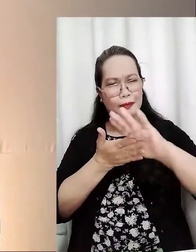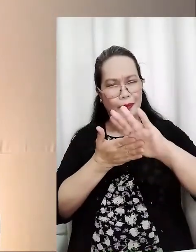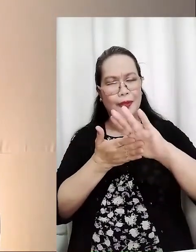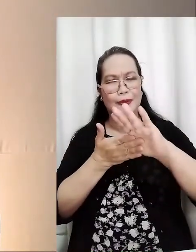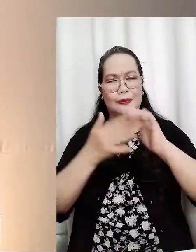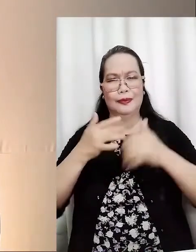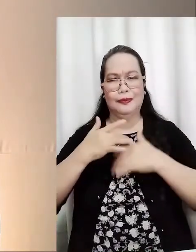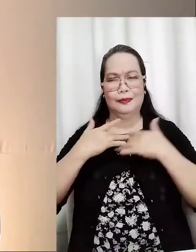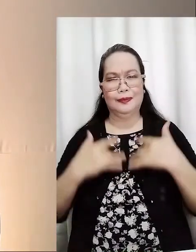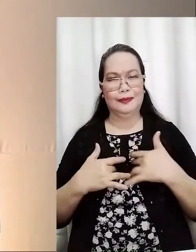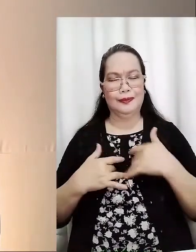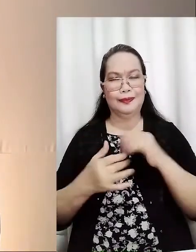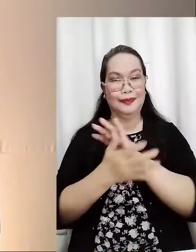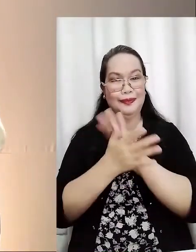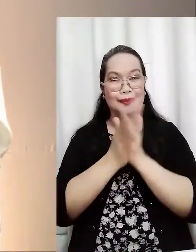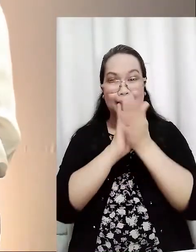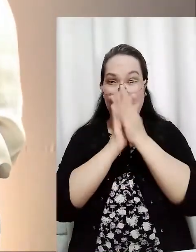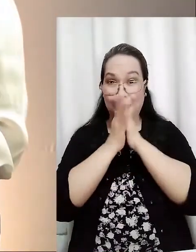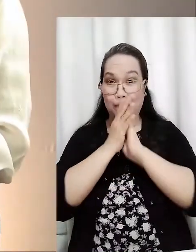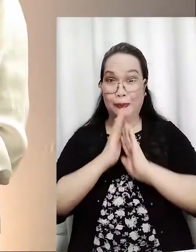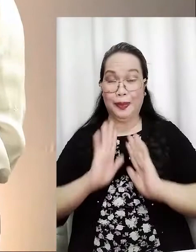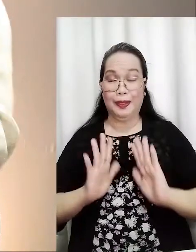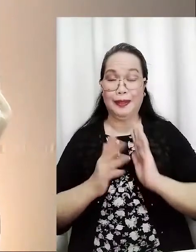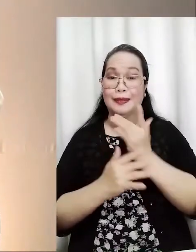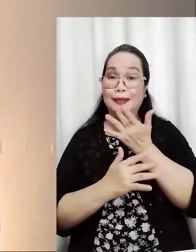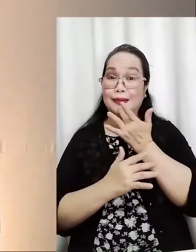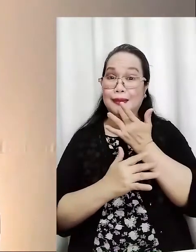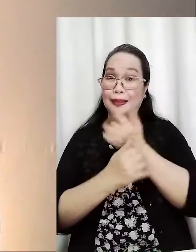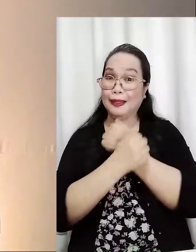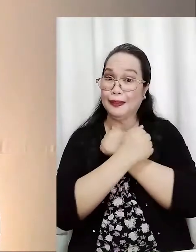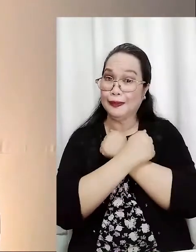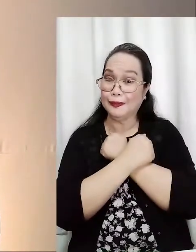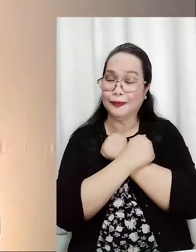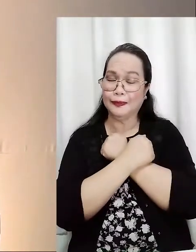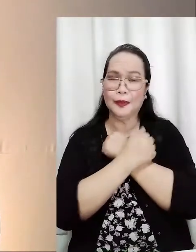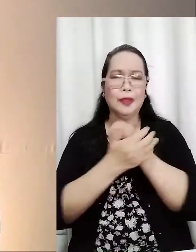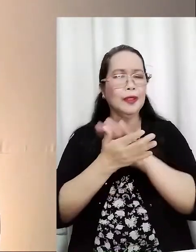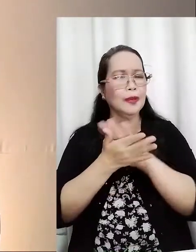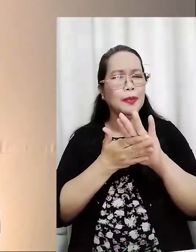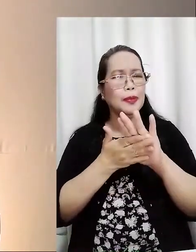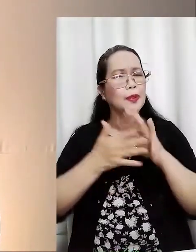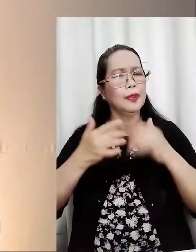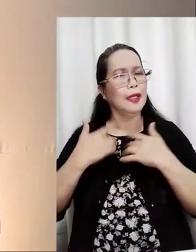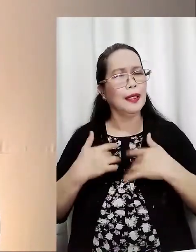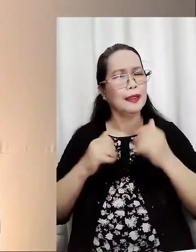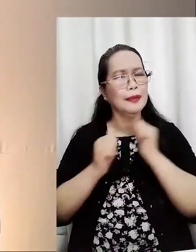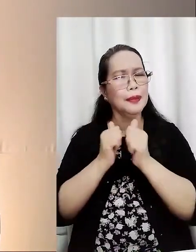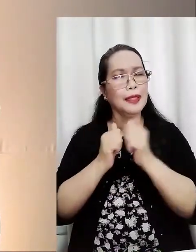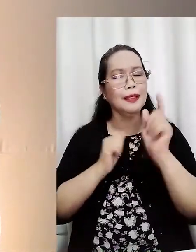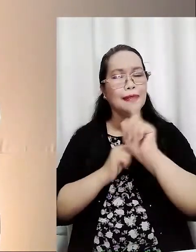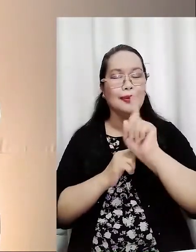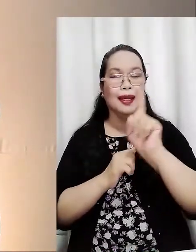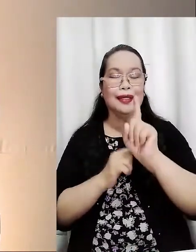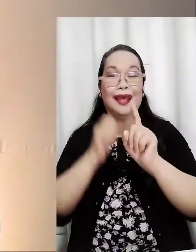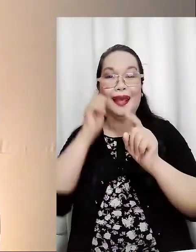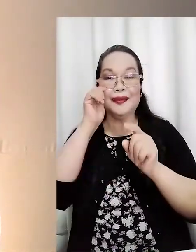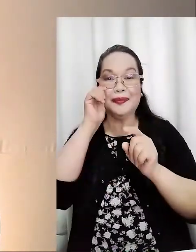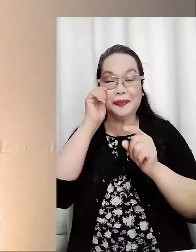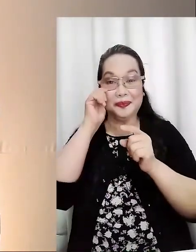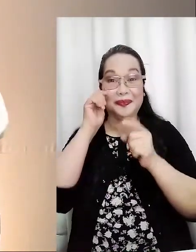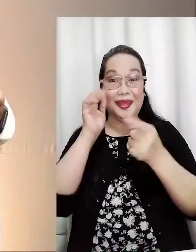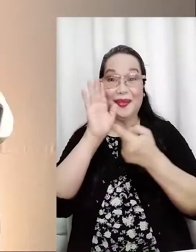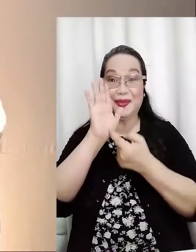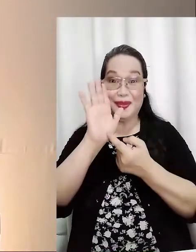hearts and to be peacemakers. Pure in heart, what does it mean? Well, I'm showing